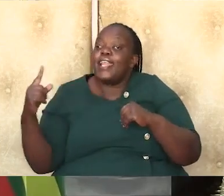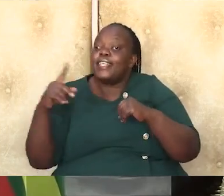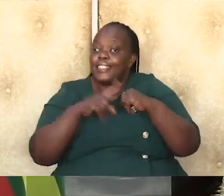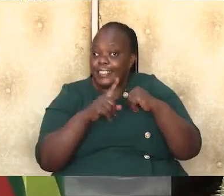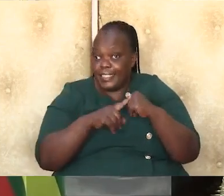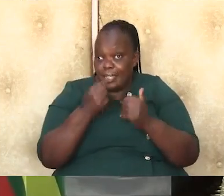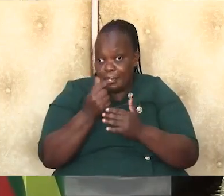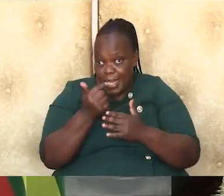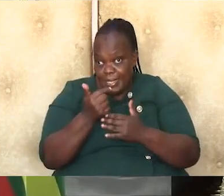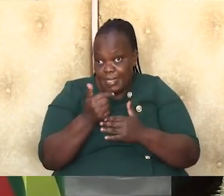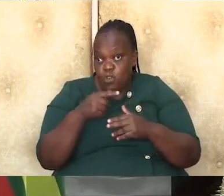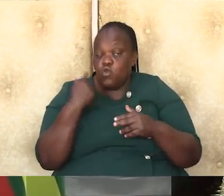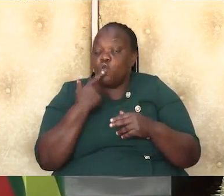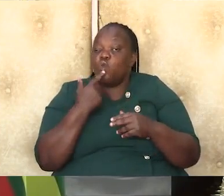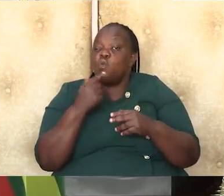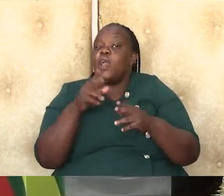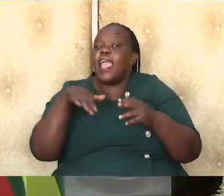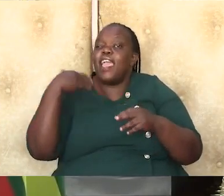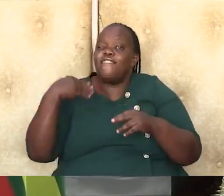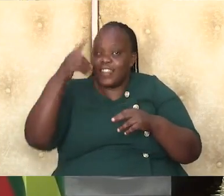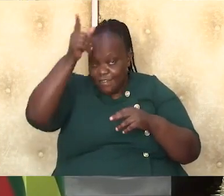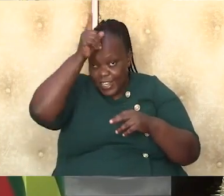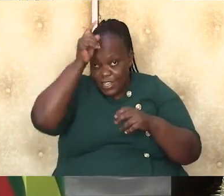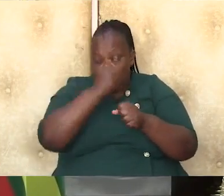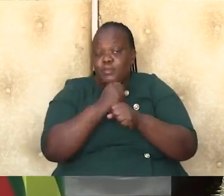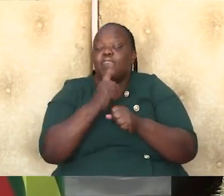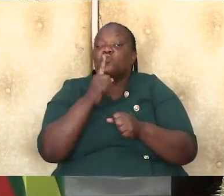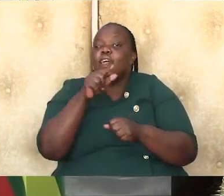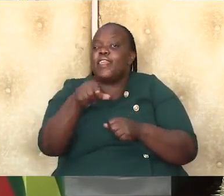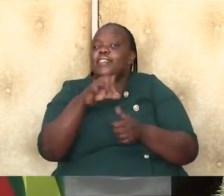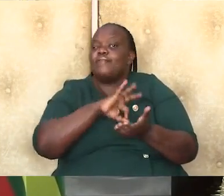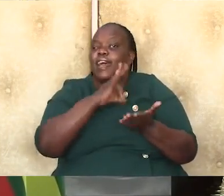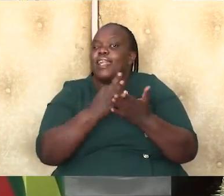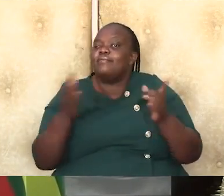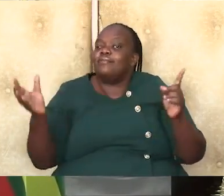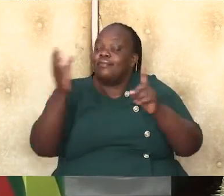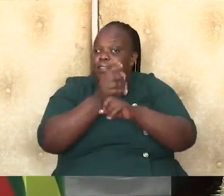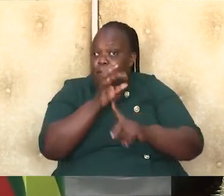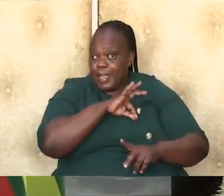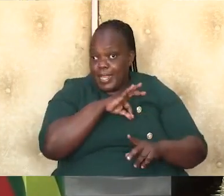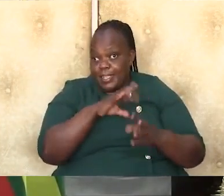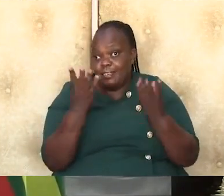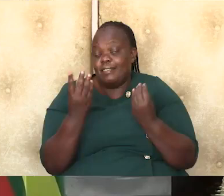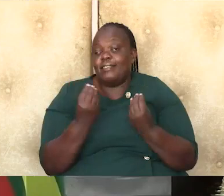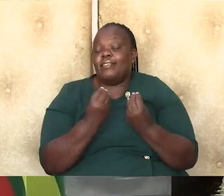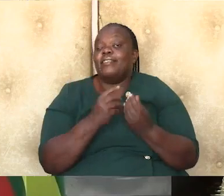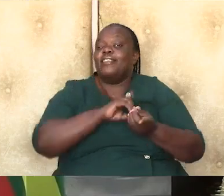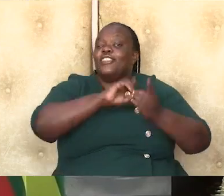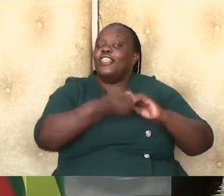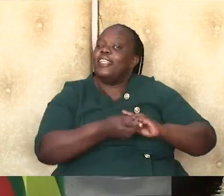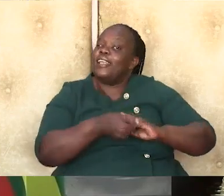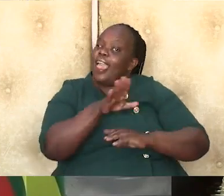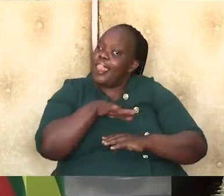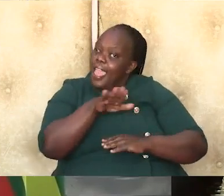money agents who are in almost every village, to ensure that these funds reach the beneficiaries with ease. Now, let me turn to the issue